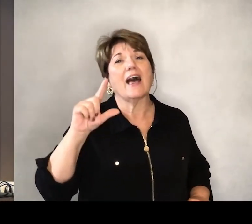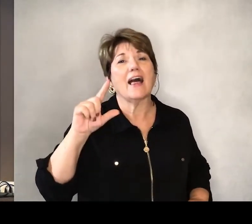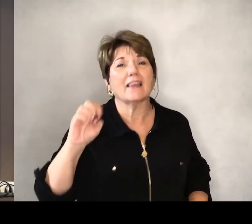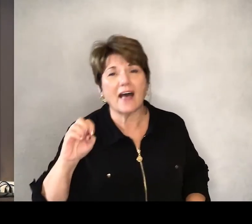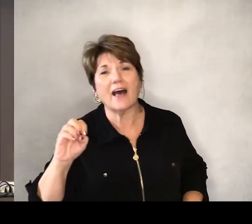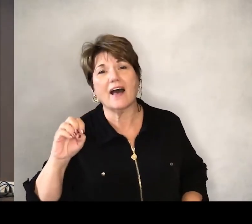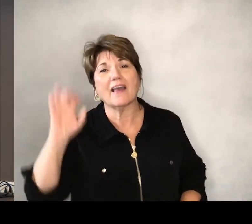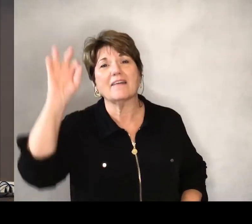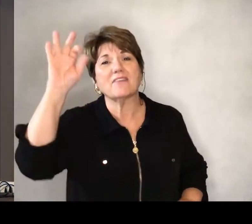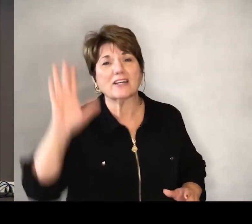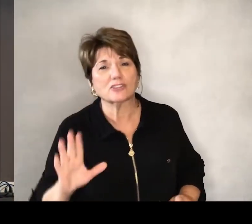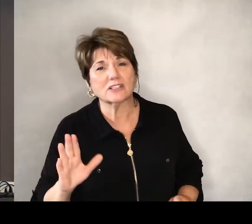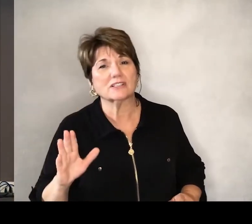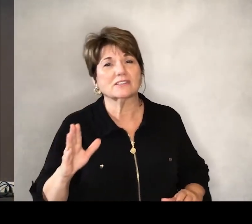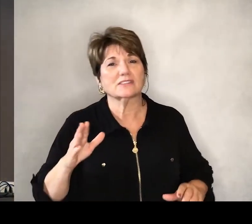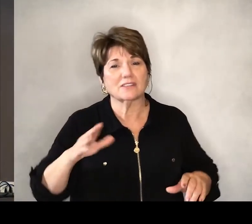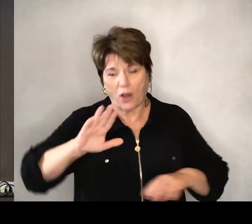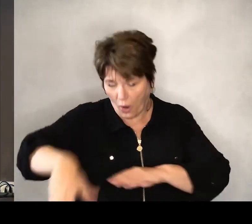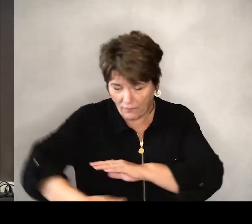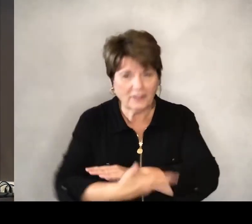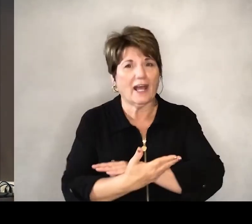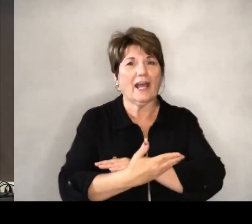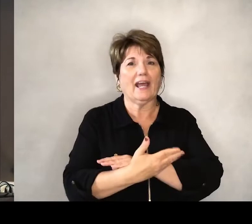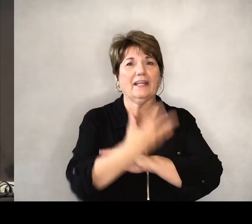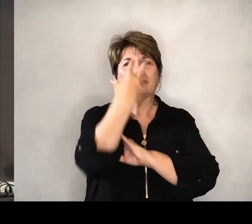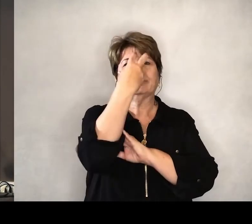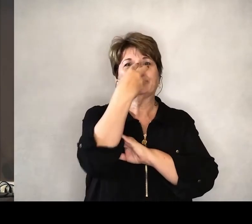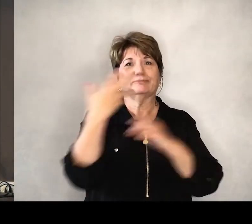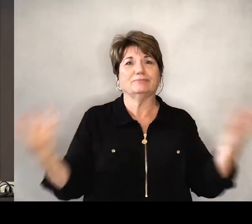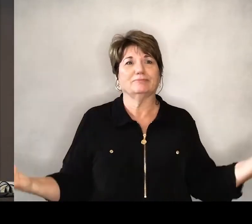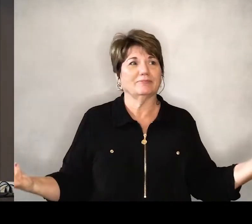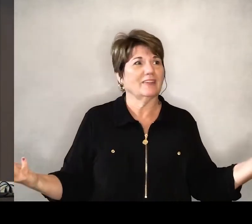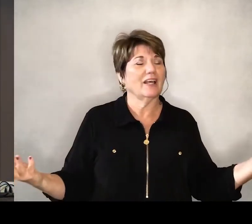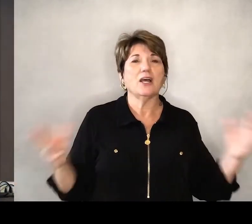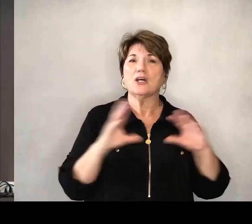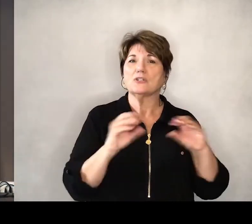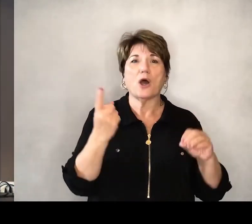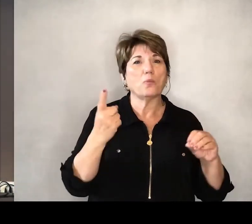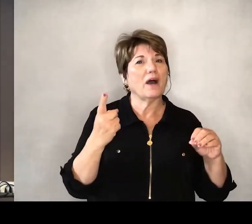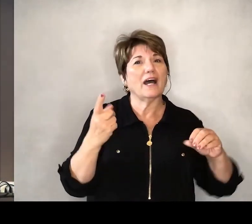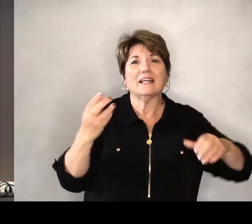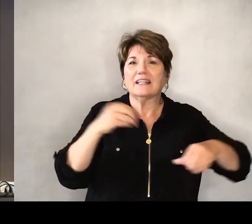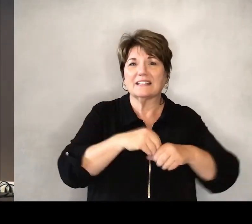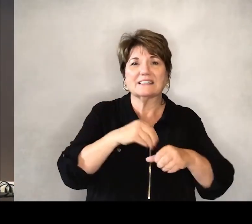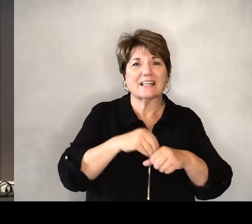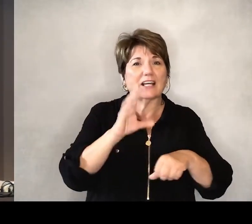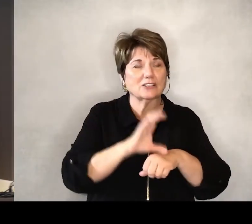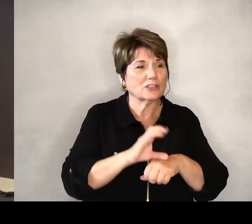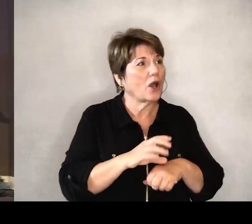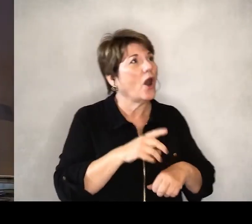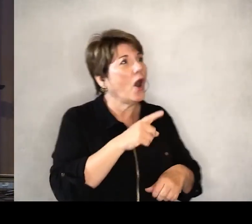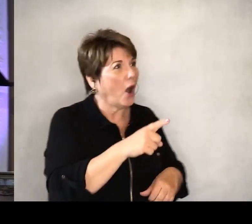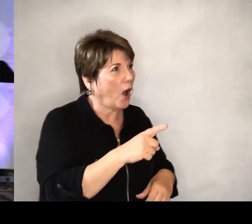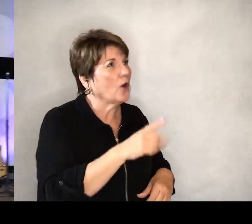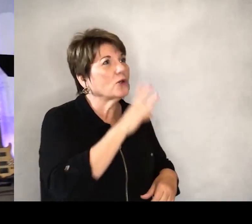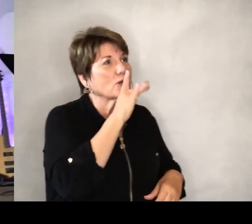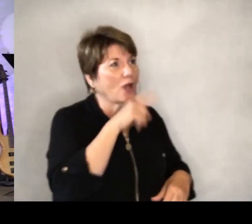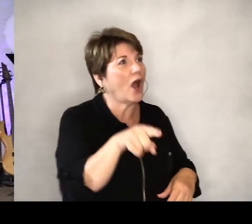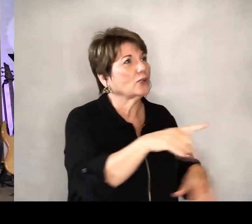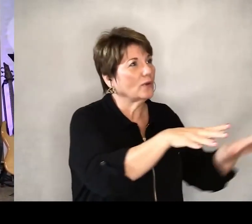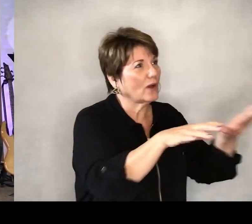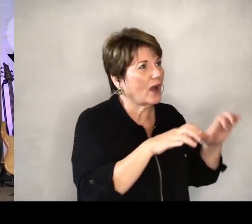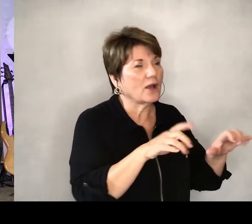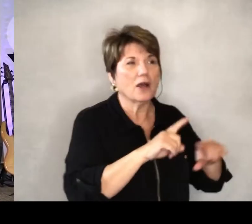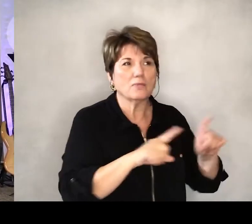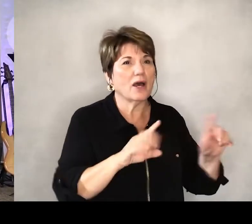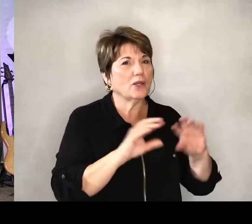It was somebody after the service, one of the Sundays when we were here, there's nobody in here. And they said, it's so great that you're pretending to talk to the congregation,